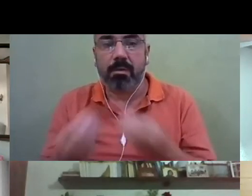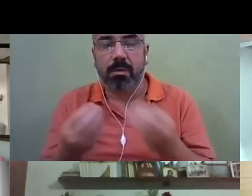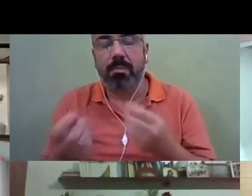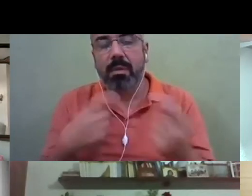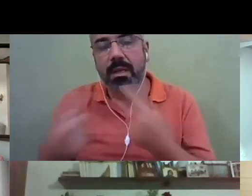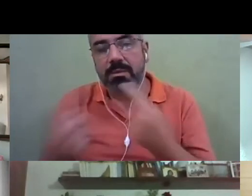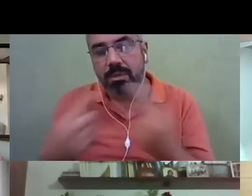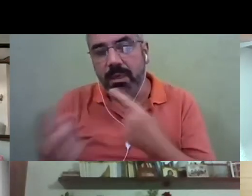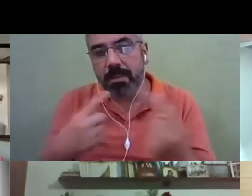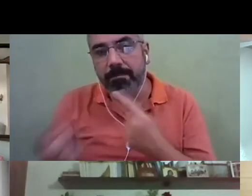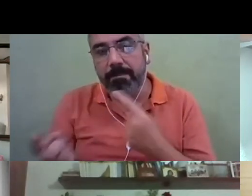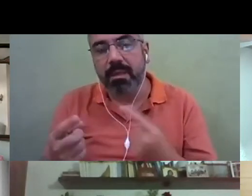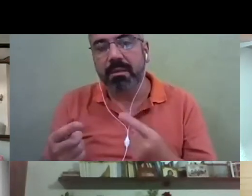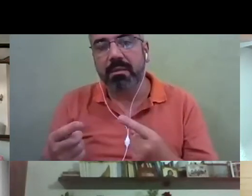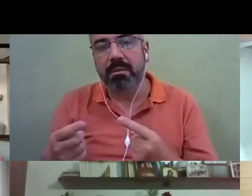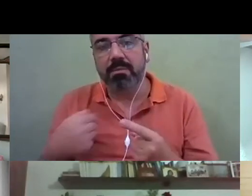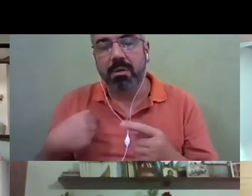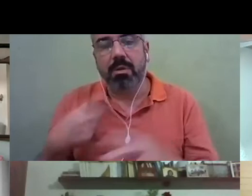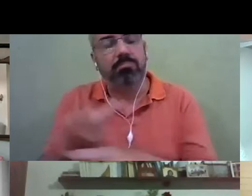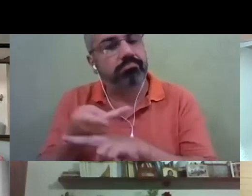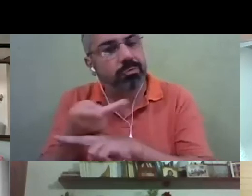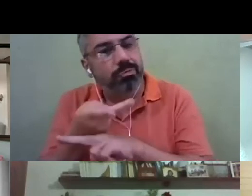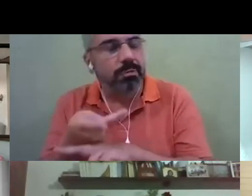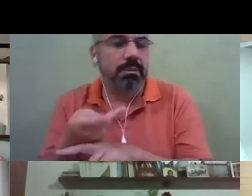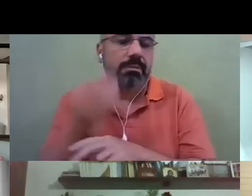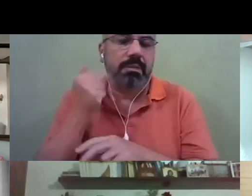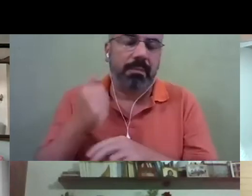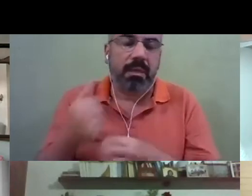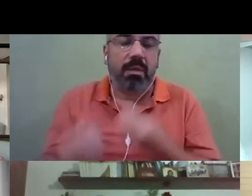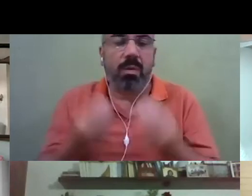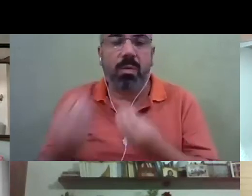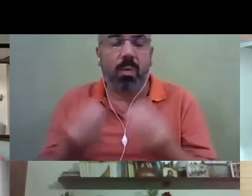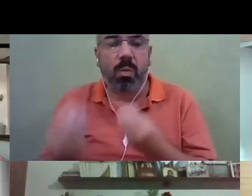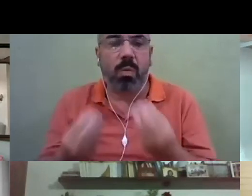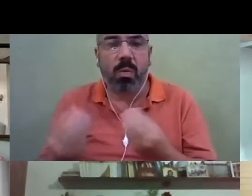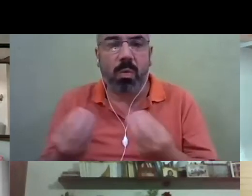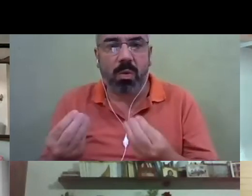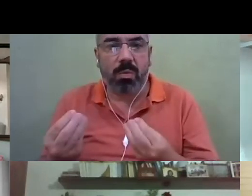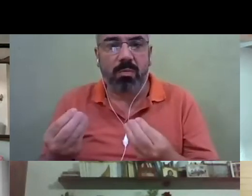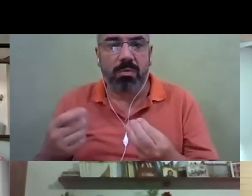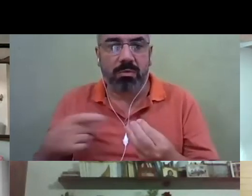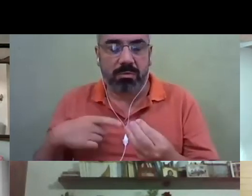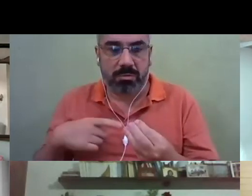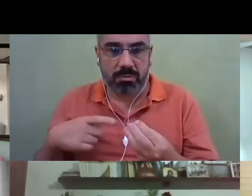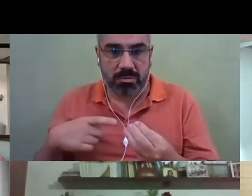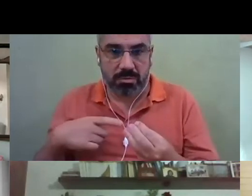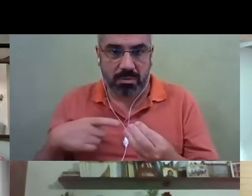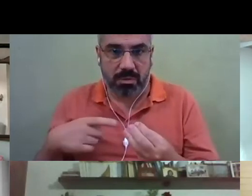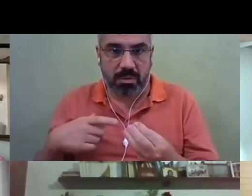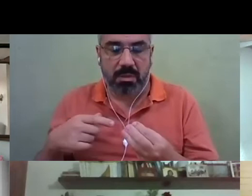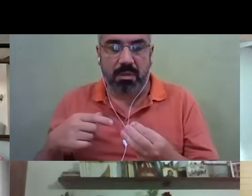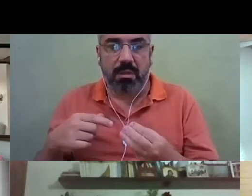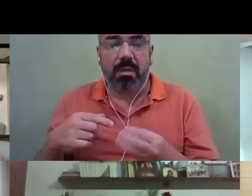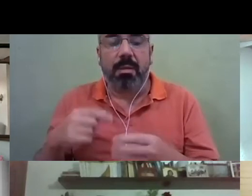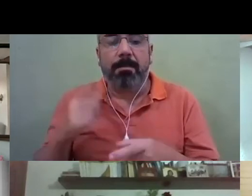between the idea of finding the contradiction in a germ cell or in a concrete, simple thing, and